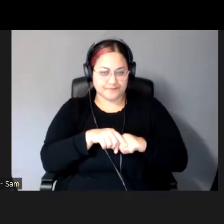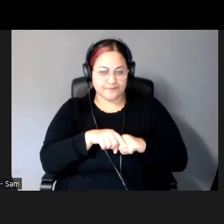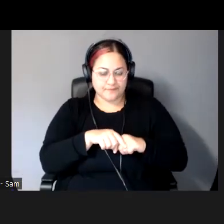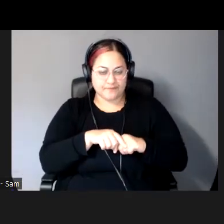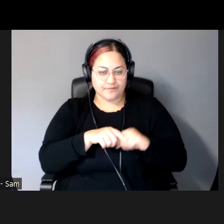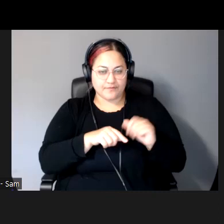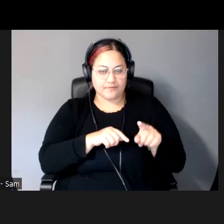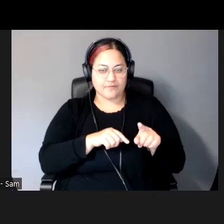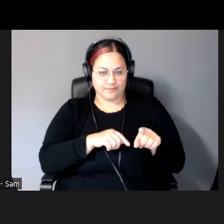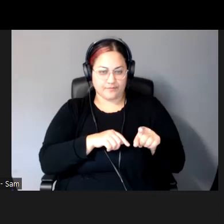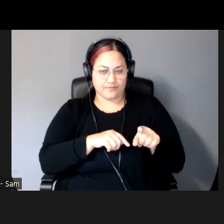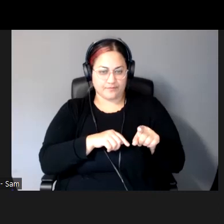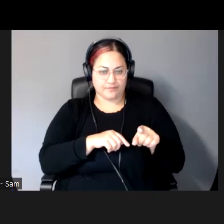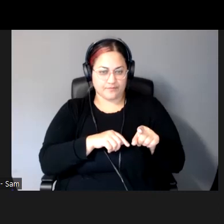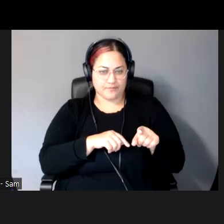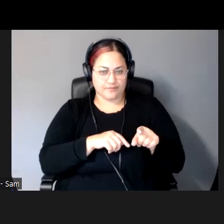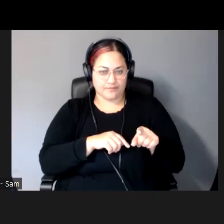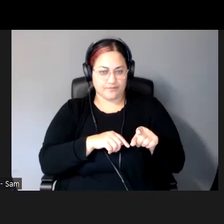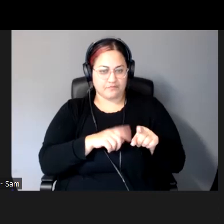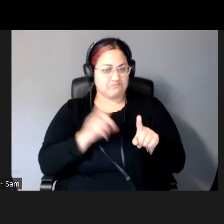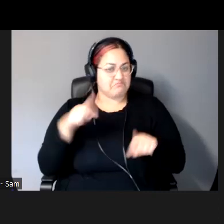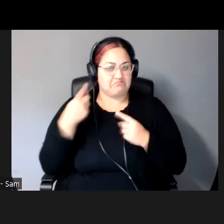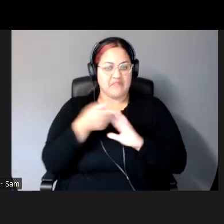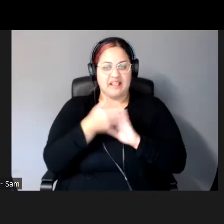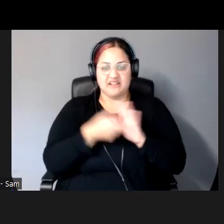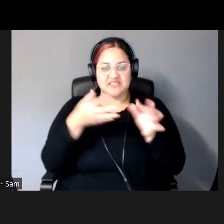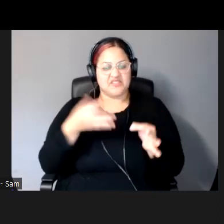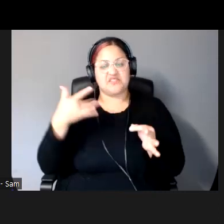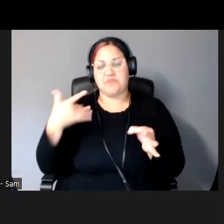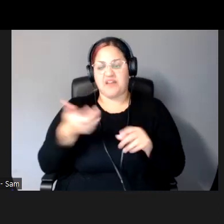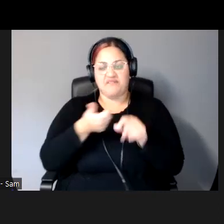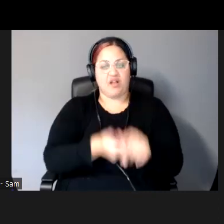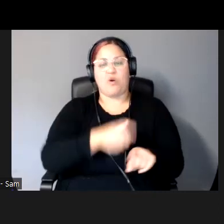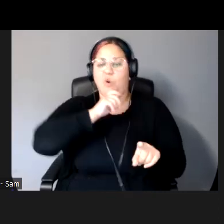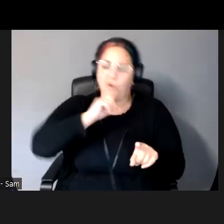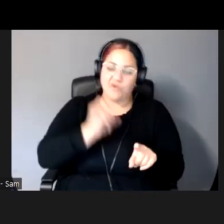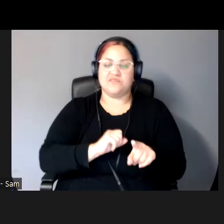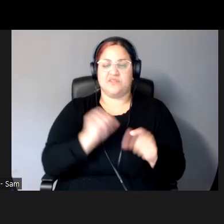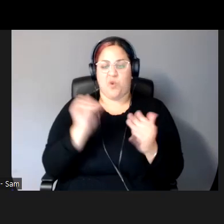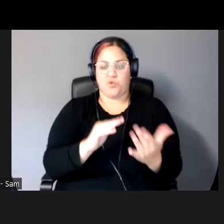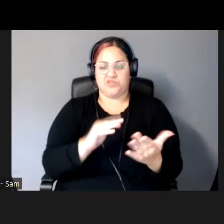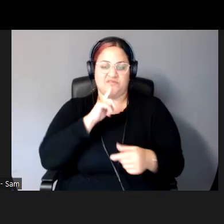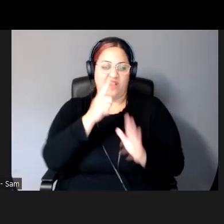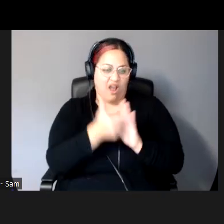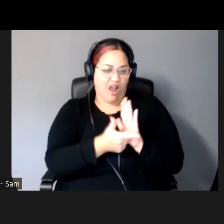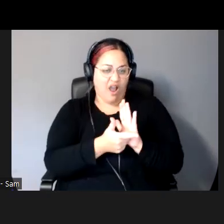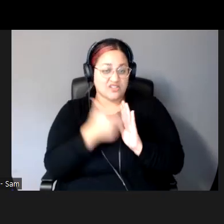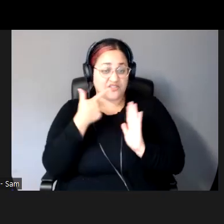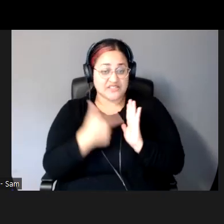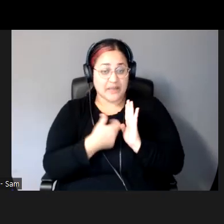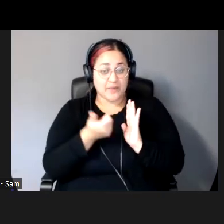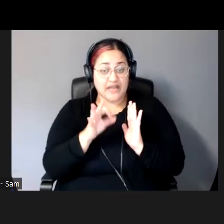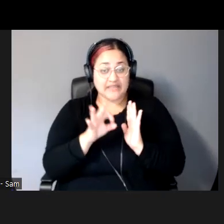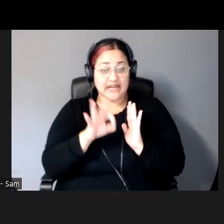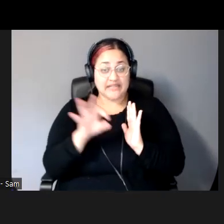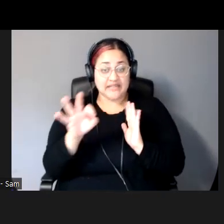to create decisions about sentencing that might be outside traditional law. I've heard of no such initiatives for family court that acknowledges the